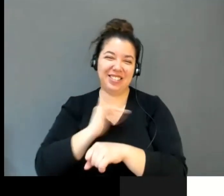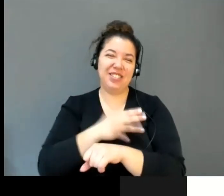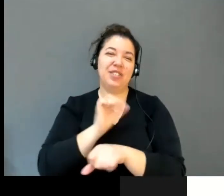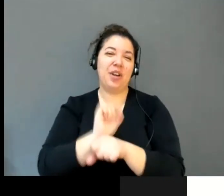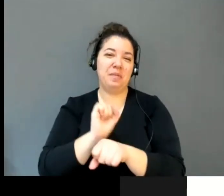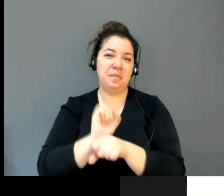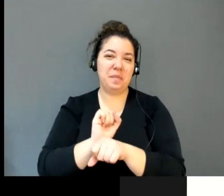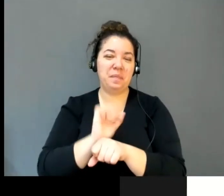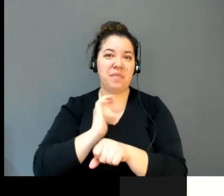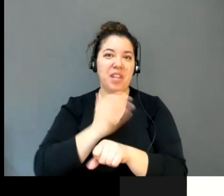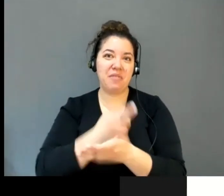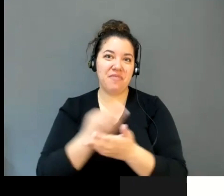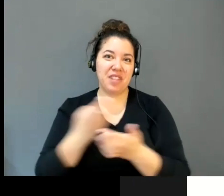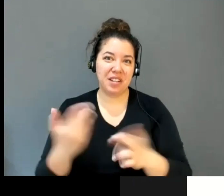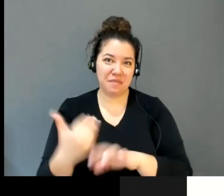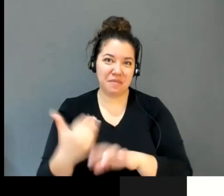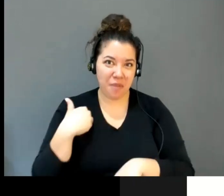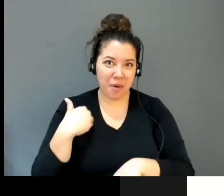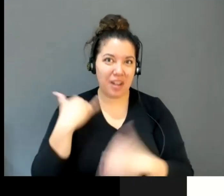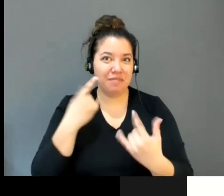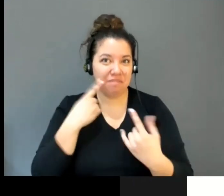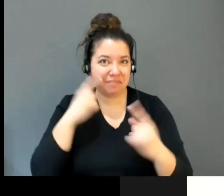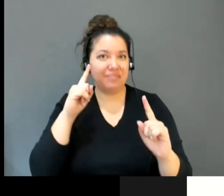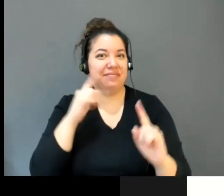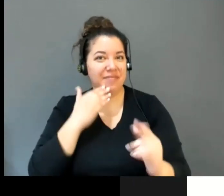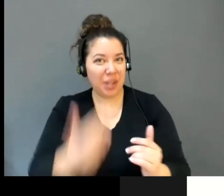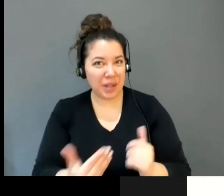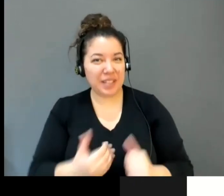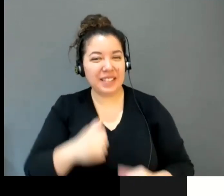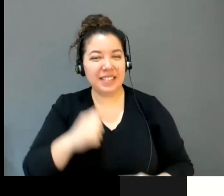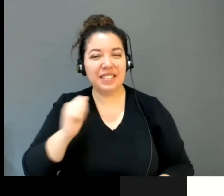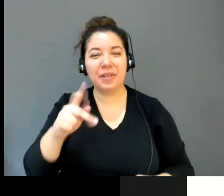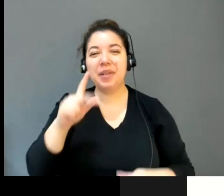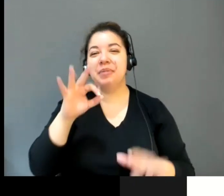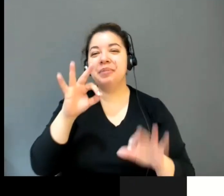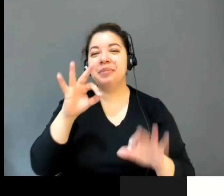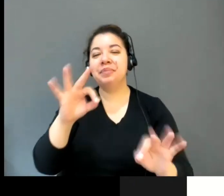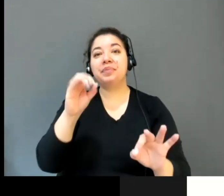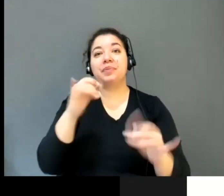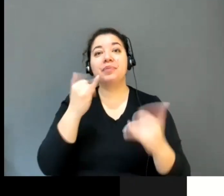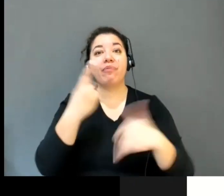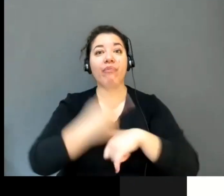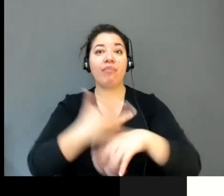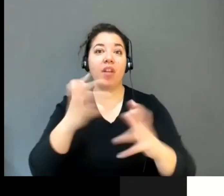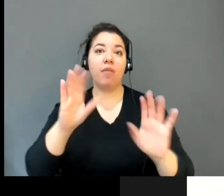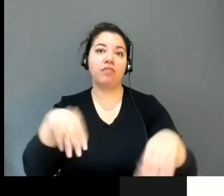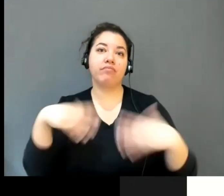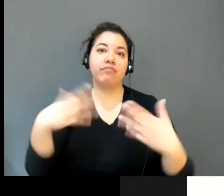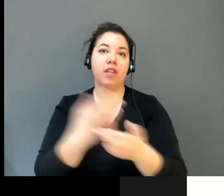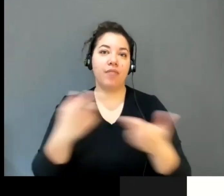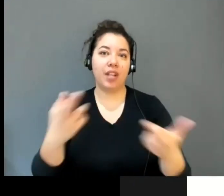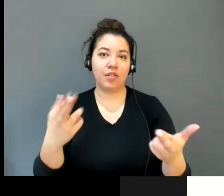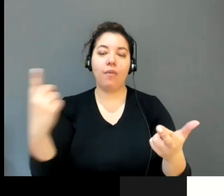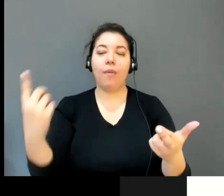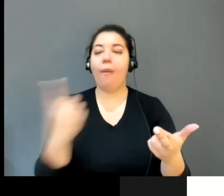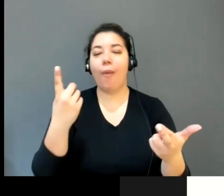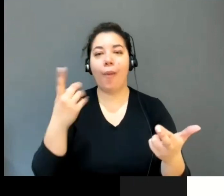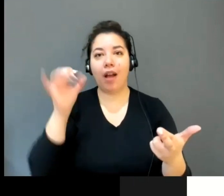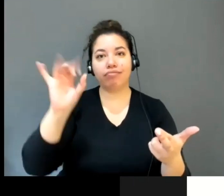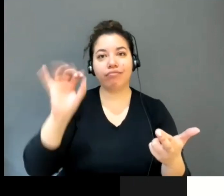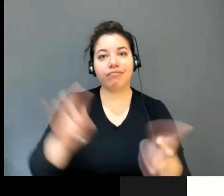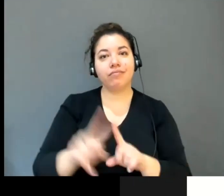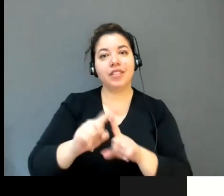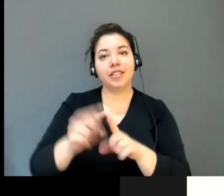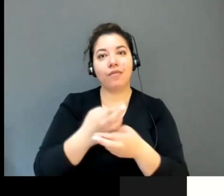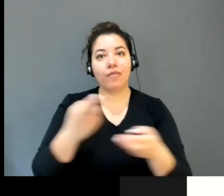it's working. So what we're going to do today, I want to offer you some resources, as we always do, some free resources